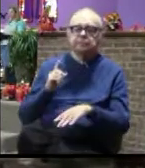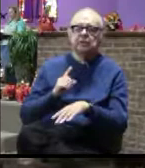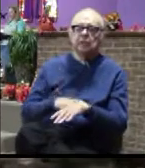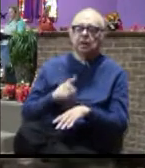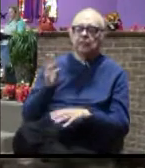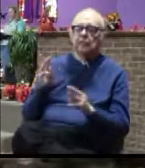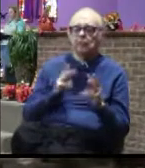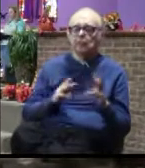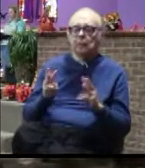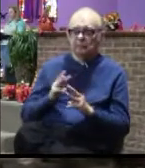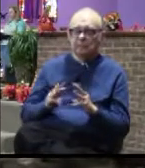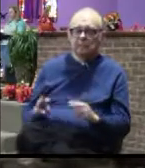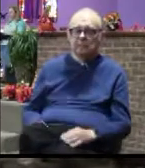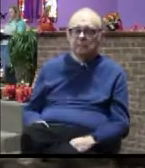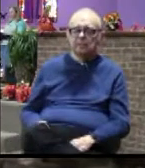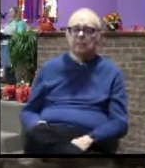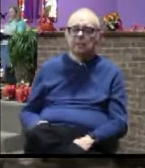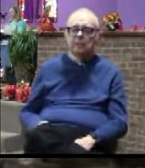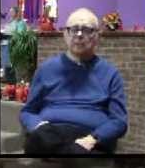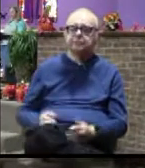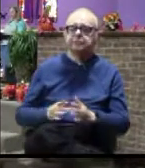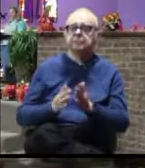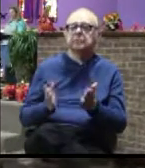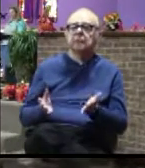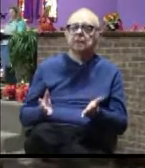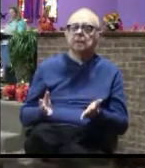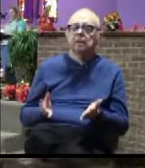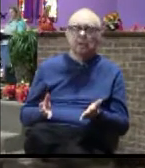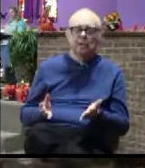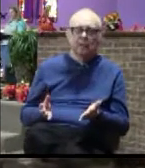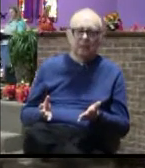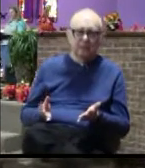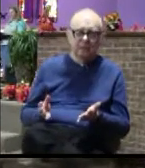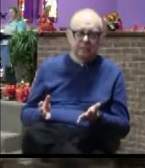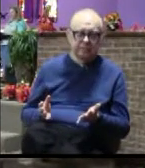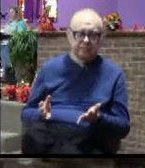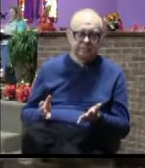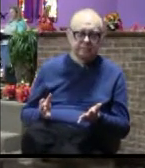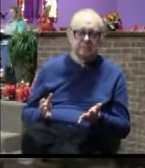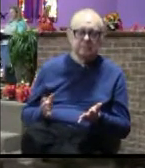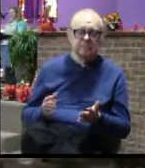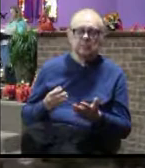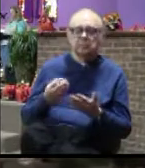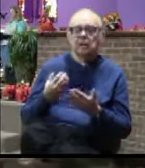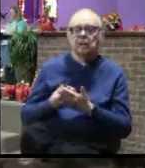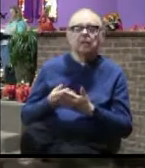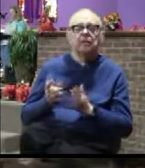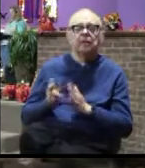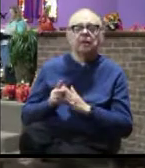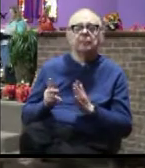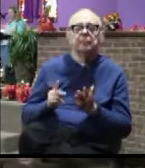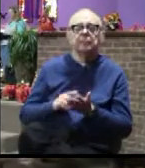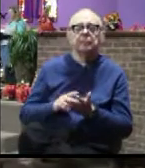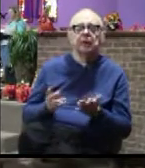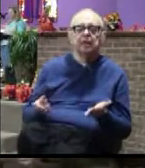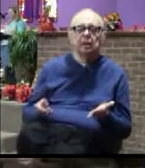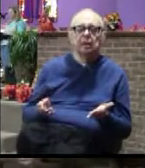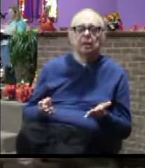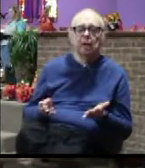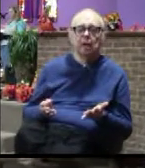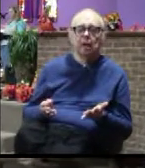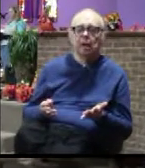it's time for war the bible says we do not fight against flesh and blood we fight against principalities and powers of darkness